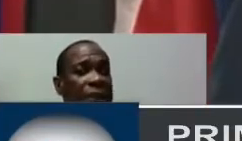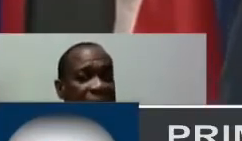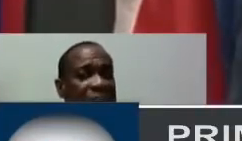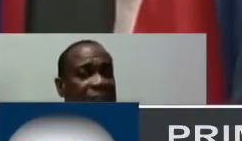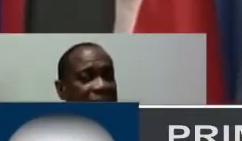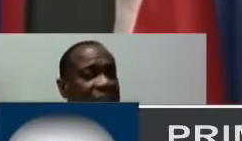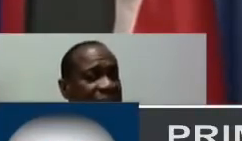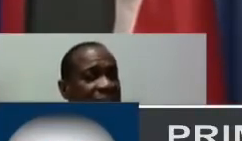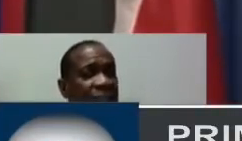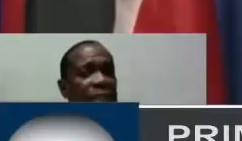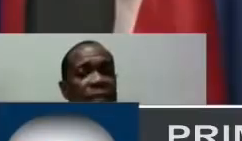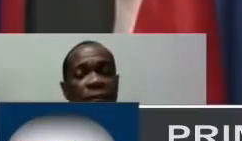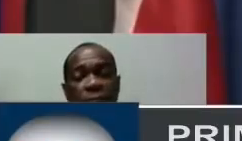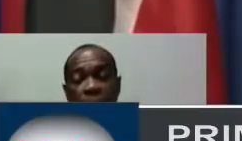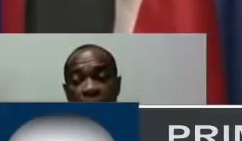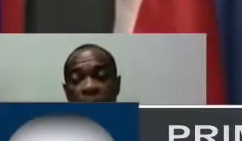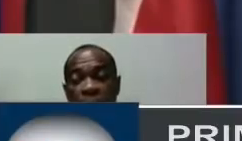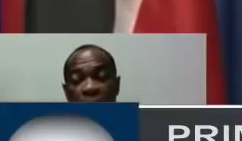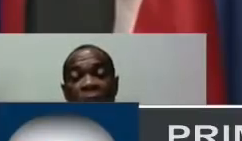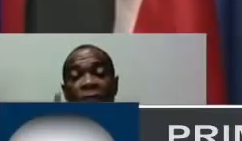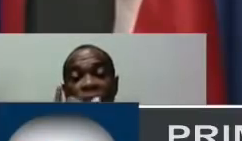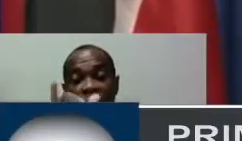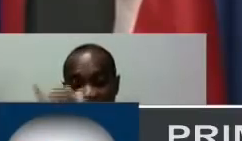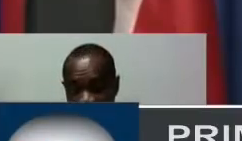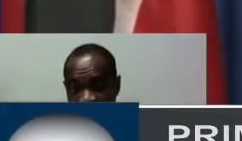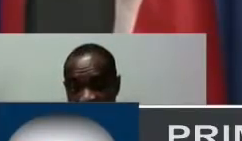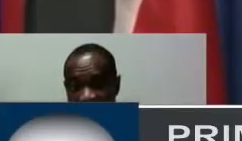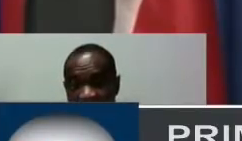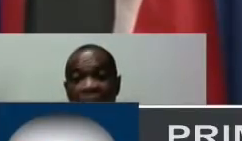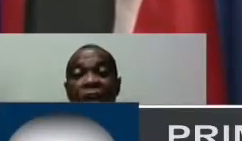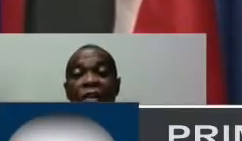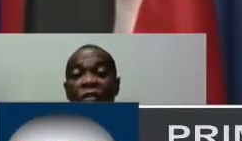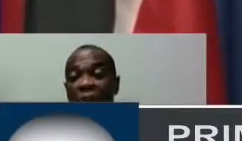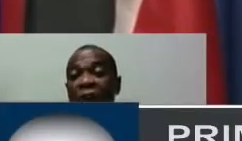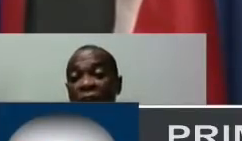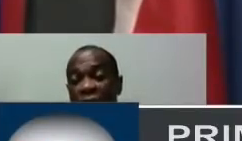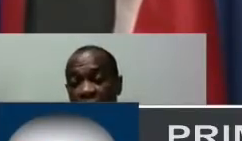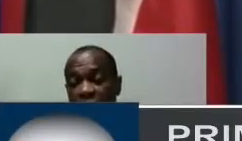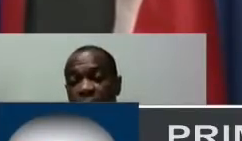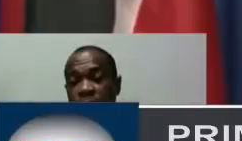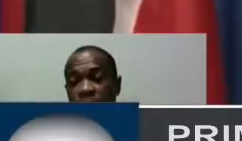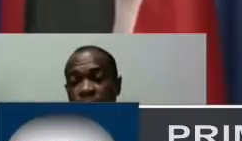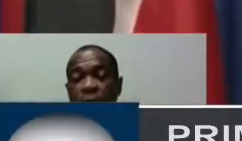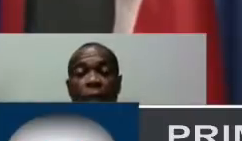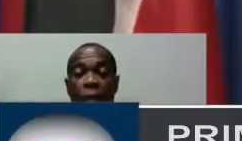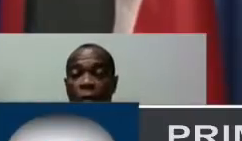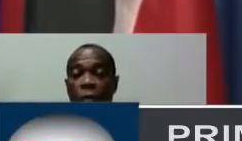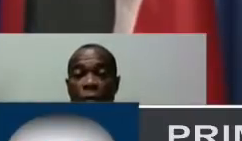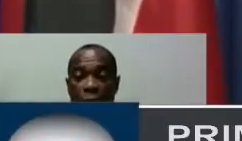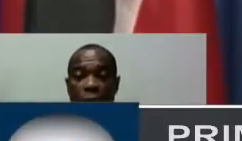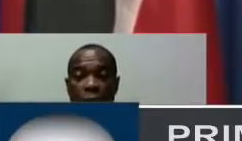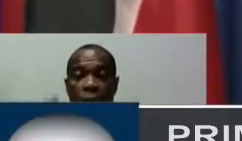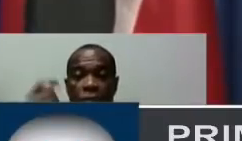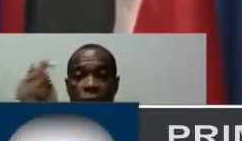And of course, we in Trinidad and Tobago, from day one, have taken the